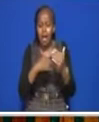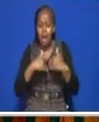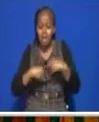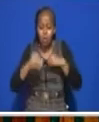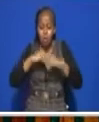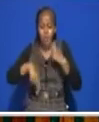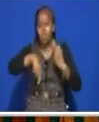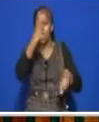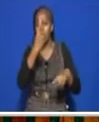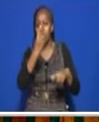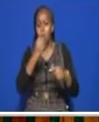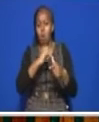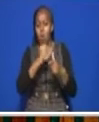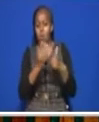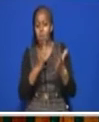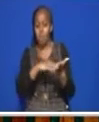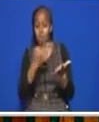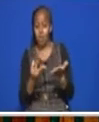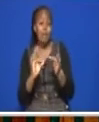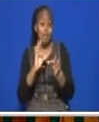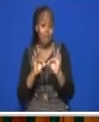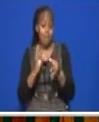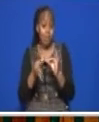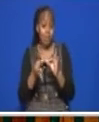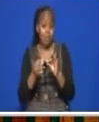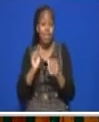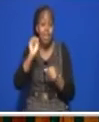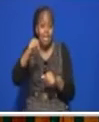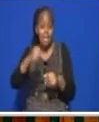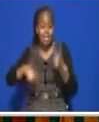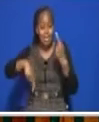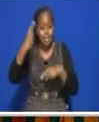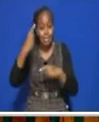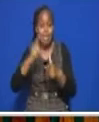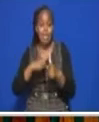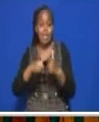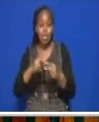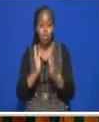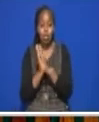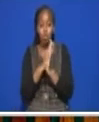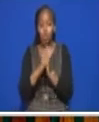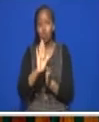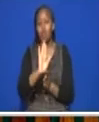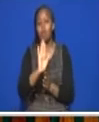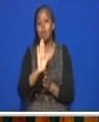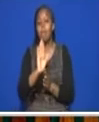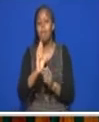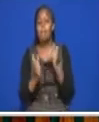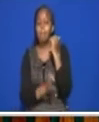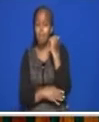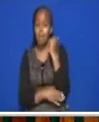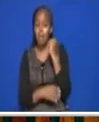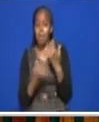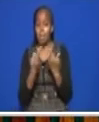end? If yes, then your story is vicious. If no, then your story